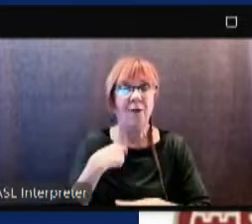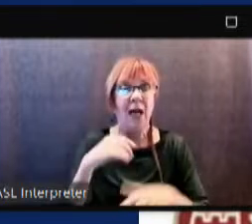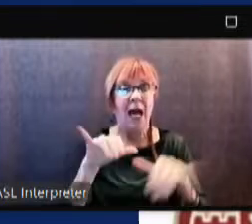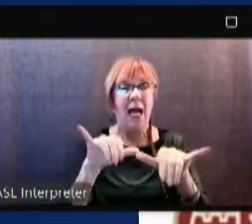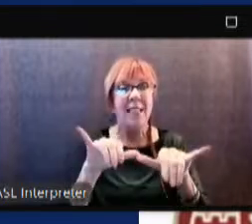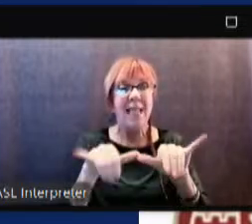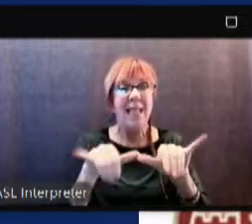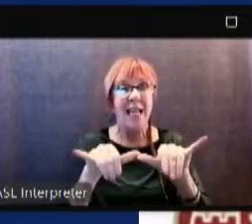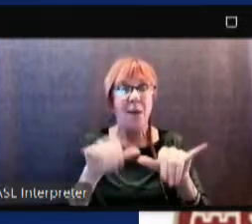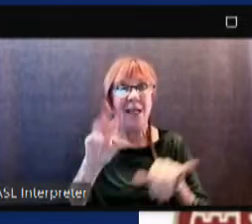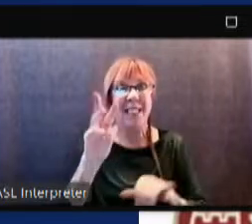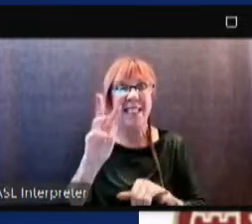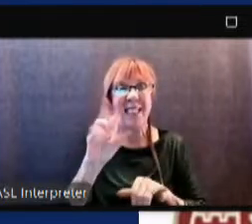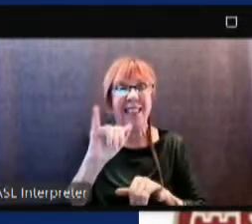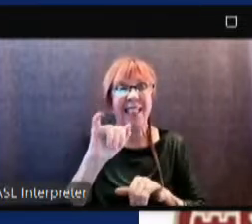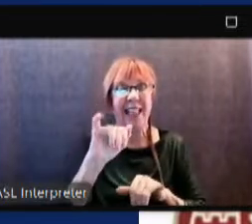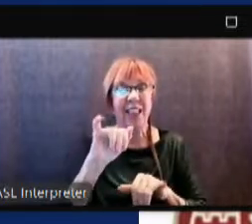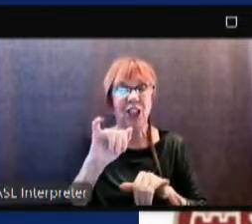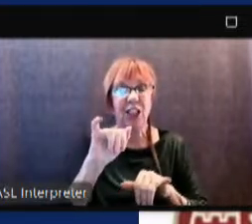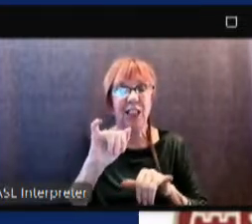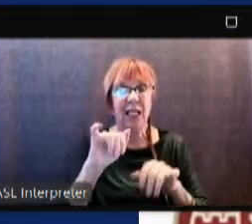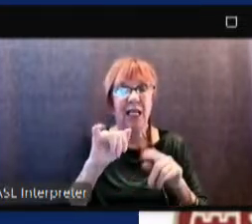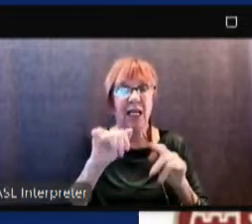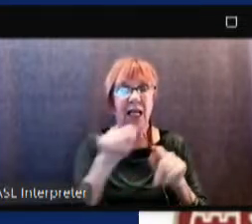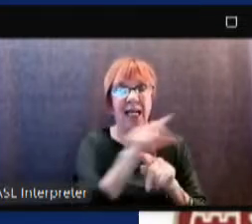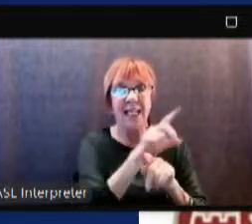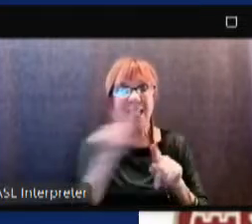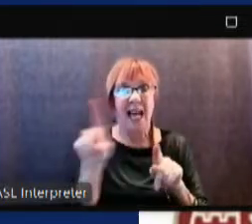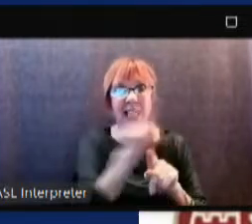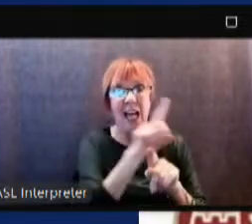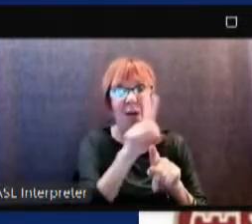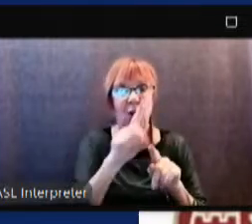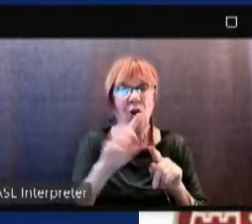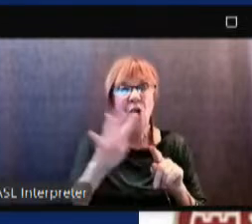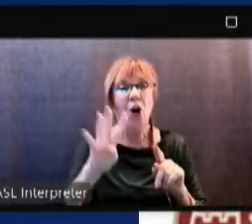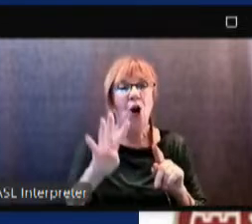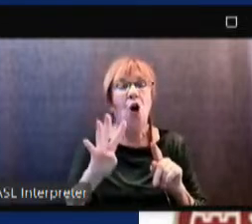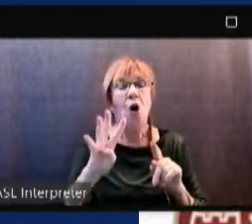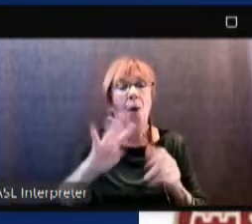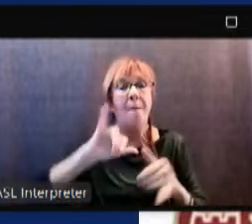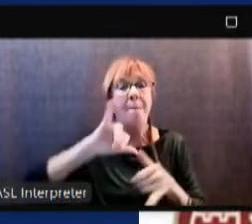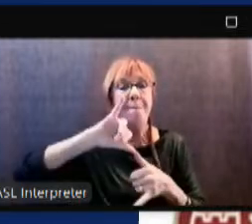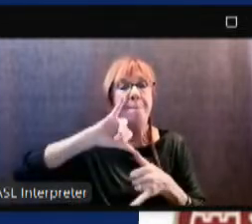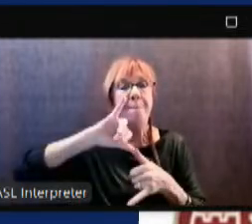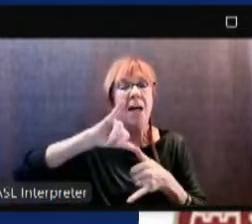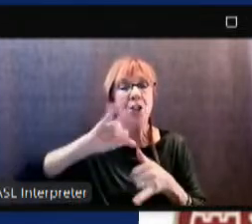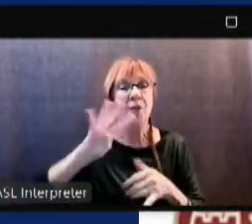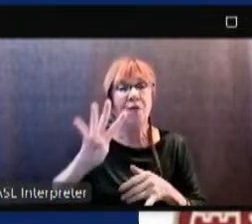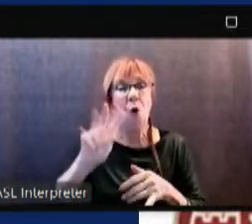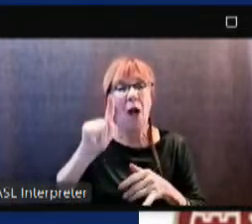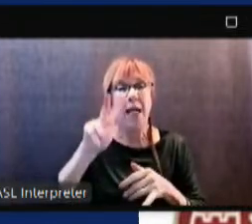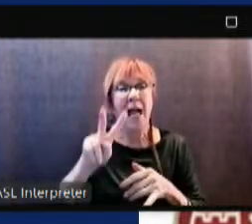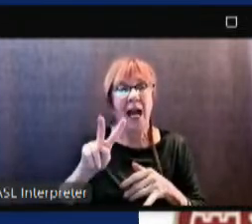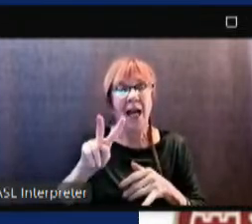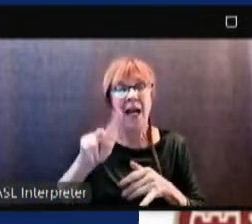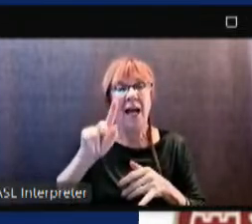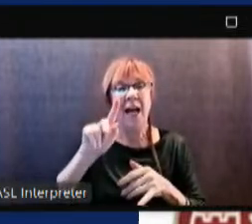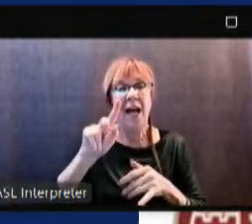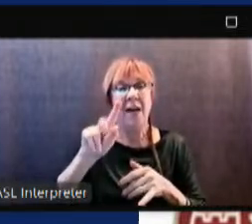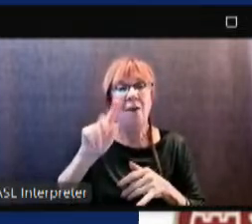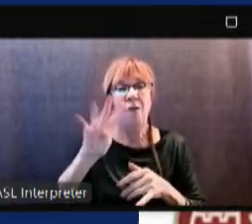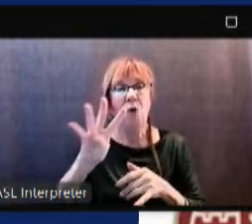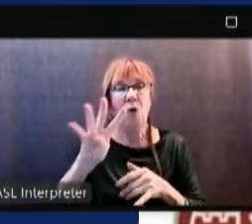or greater, measured 4.5 feet per ground. So ones that are 4.5 feet above the ground.